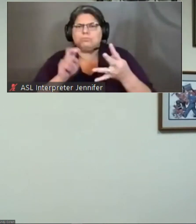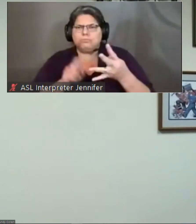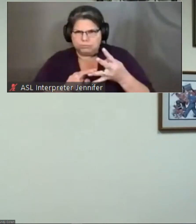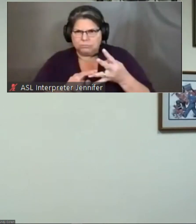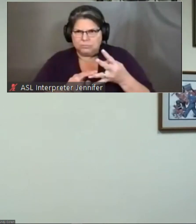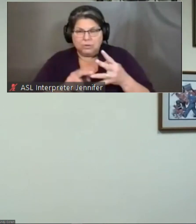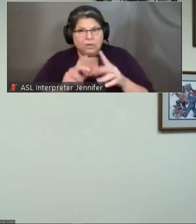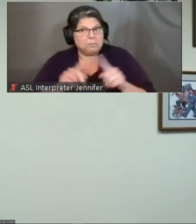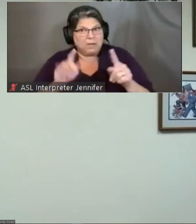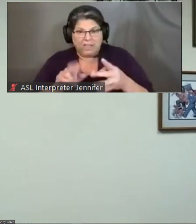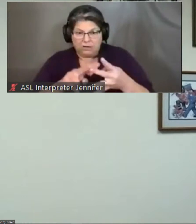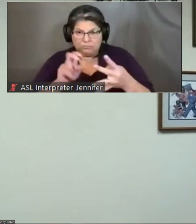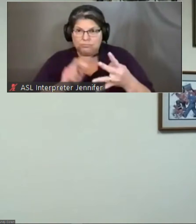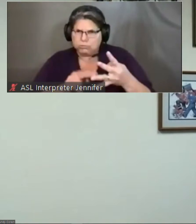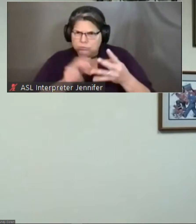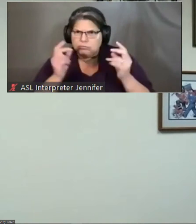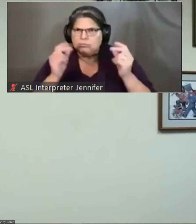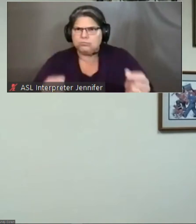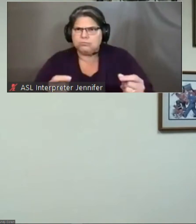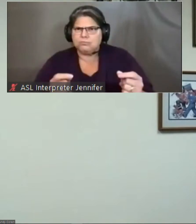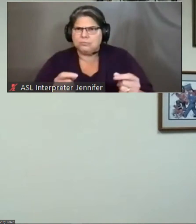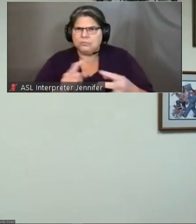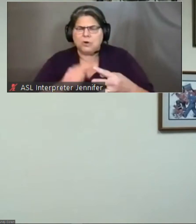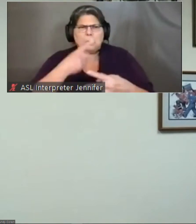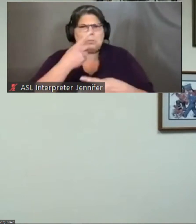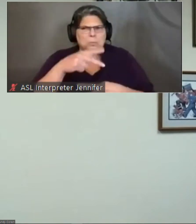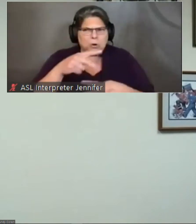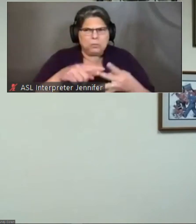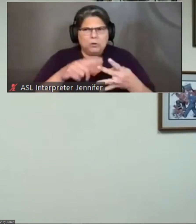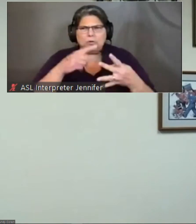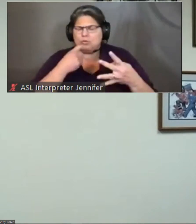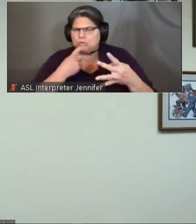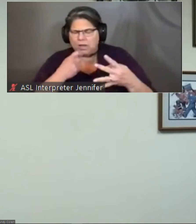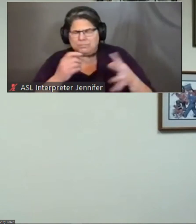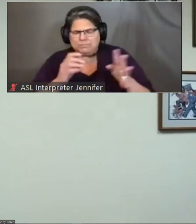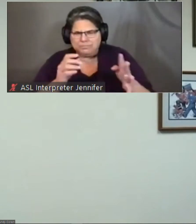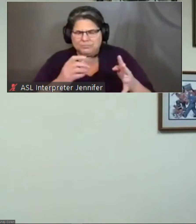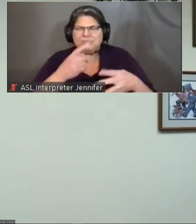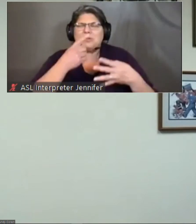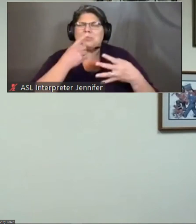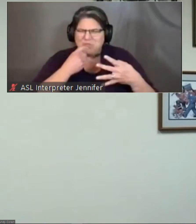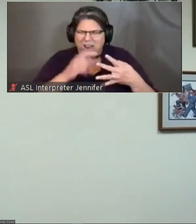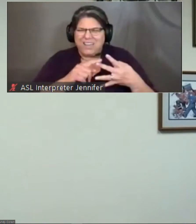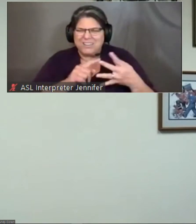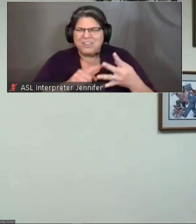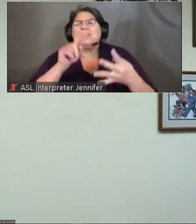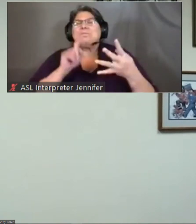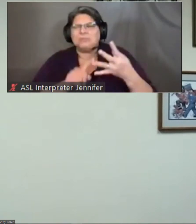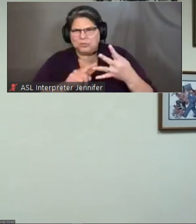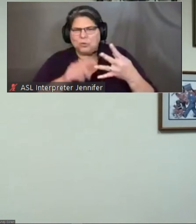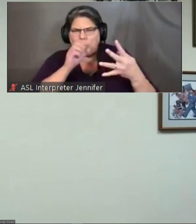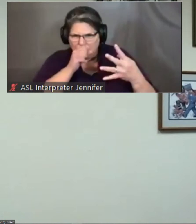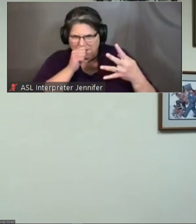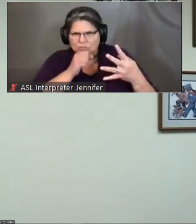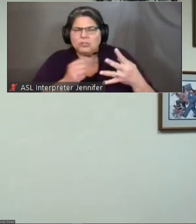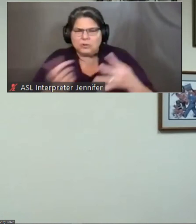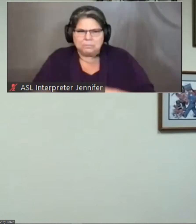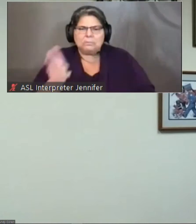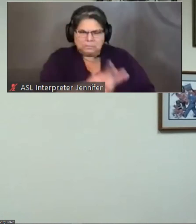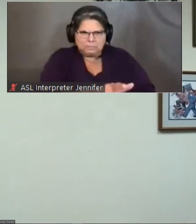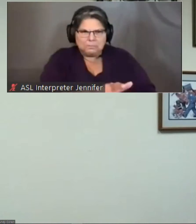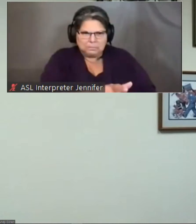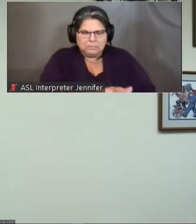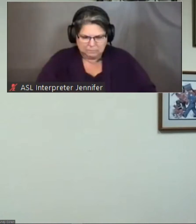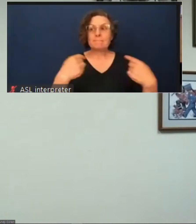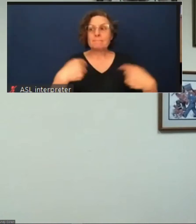rapid transition from purple to red for us, from purple to red to orange. And usually with each tier